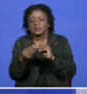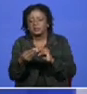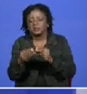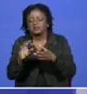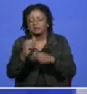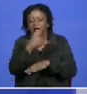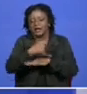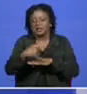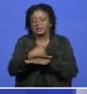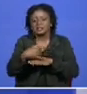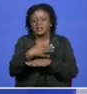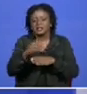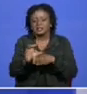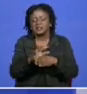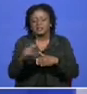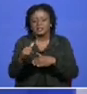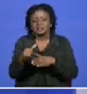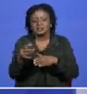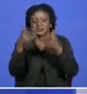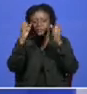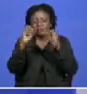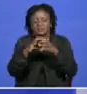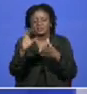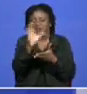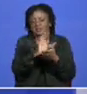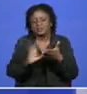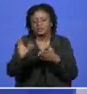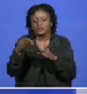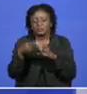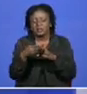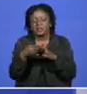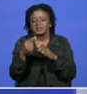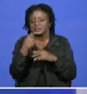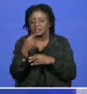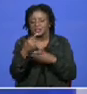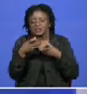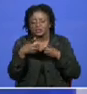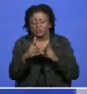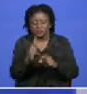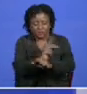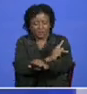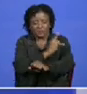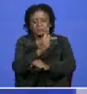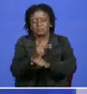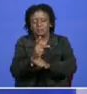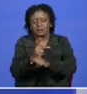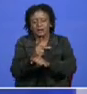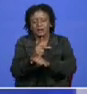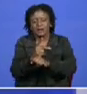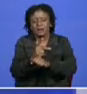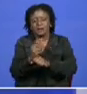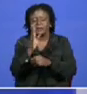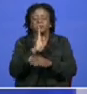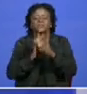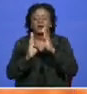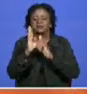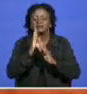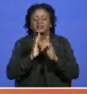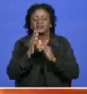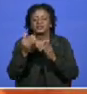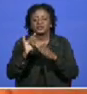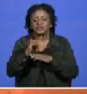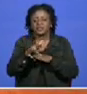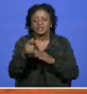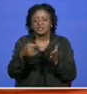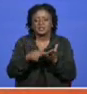of the Central Bank, John Rose, said during a power breakfast organized by the Bahamas Chamber of Commerce and Employers Confederation earlier